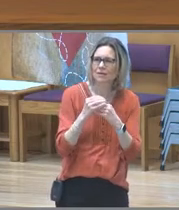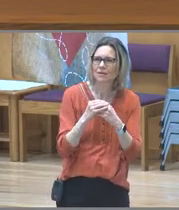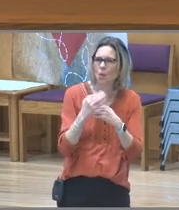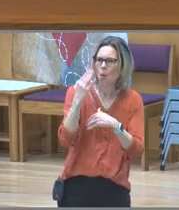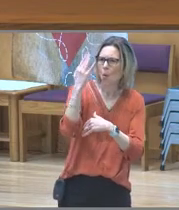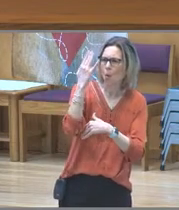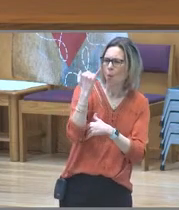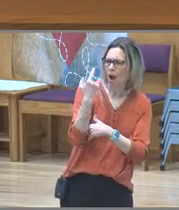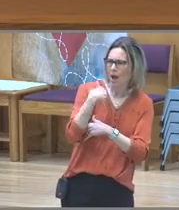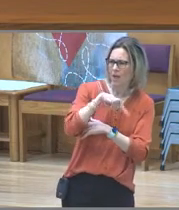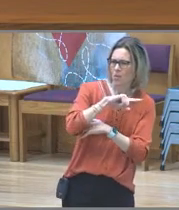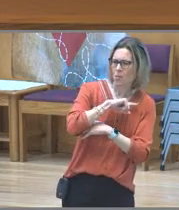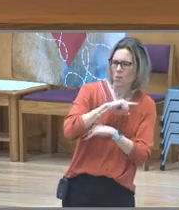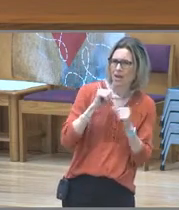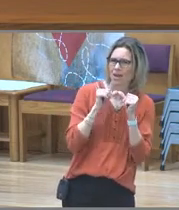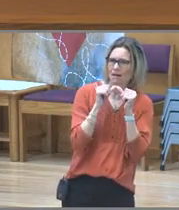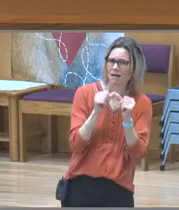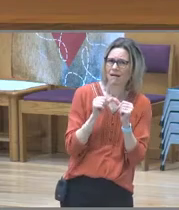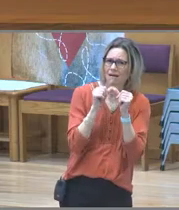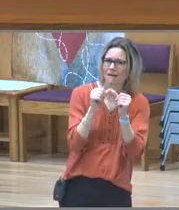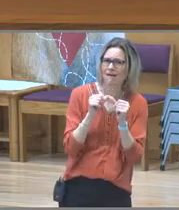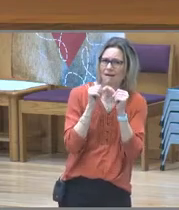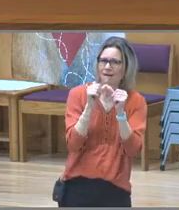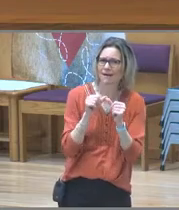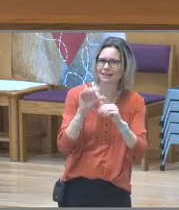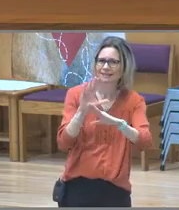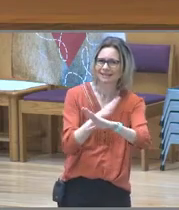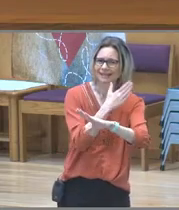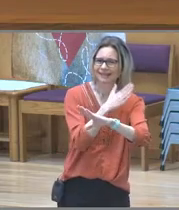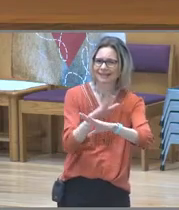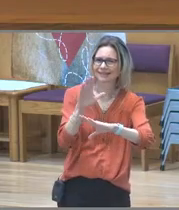we keep on singing.